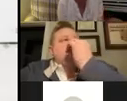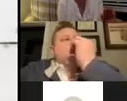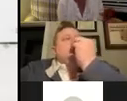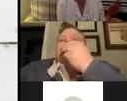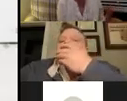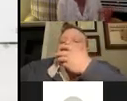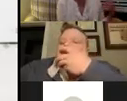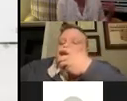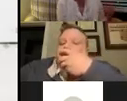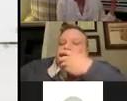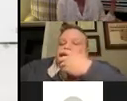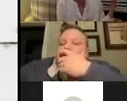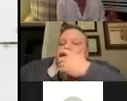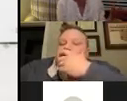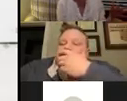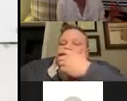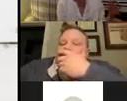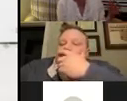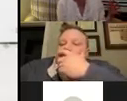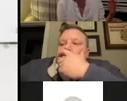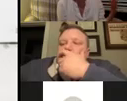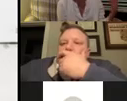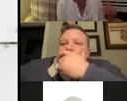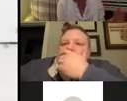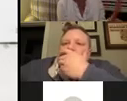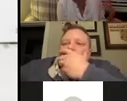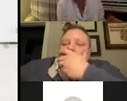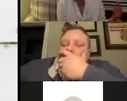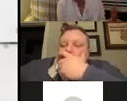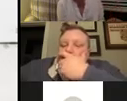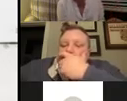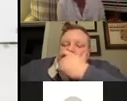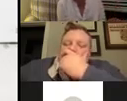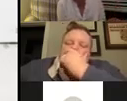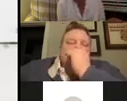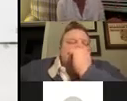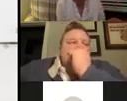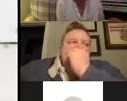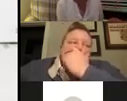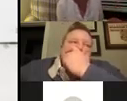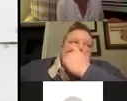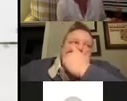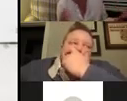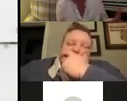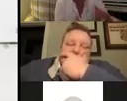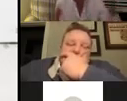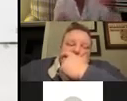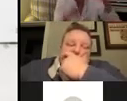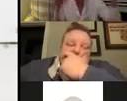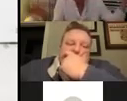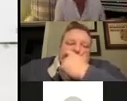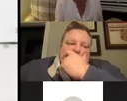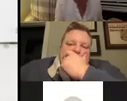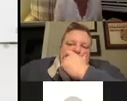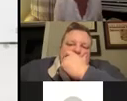saying was that just the power in general is, you know, sort of the life force